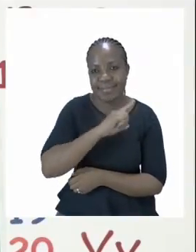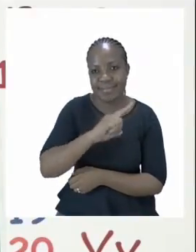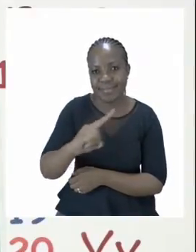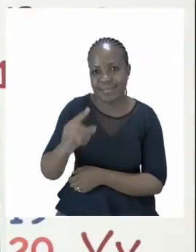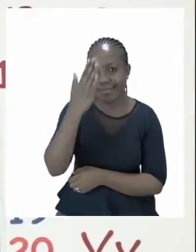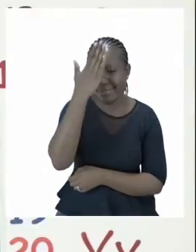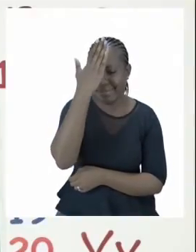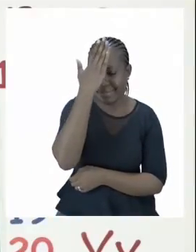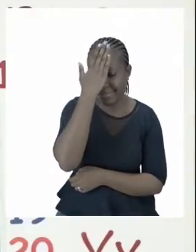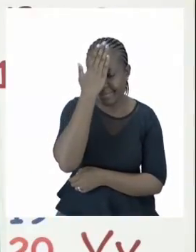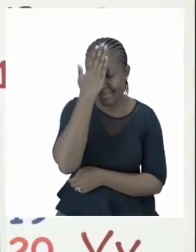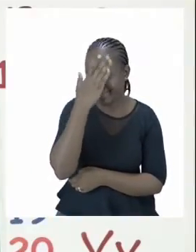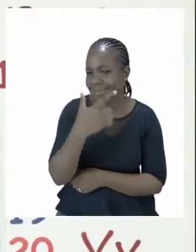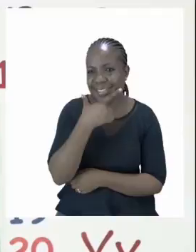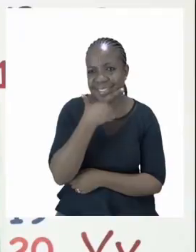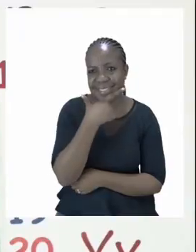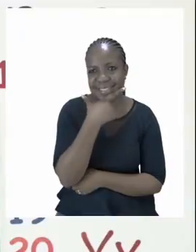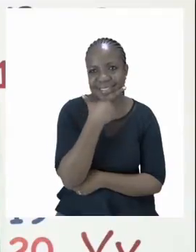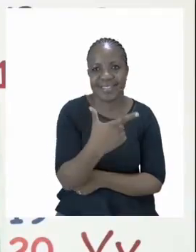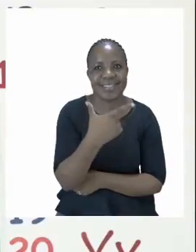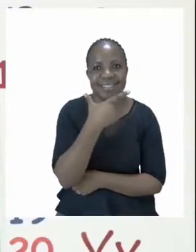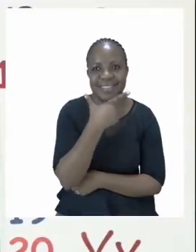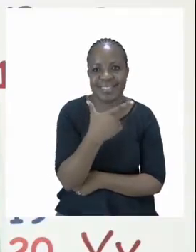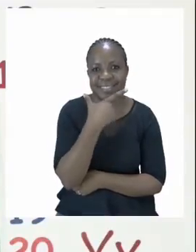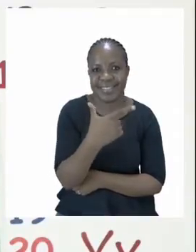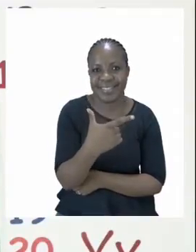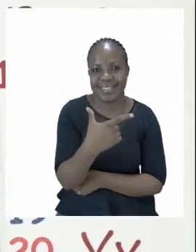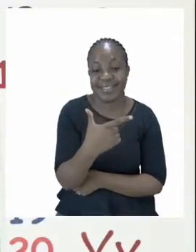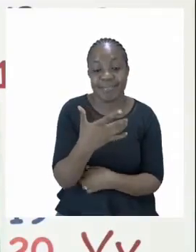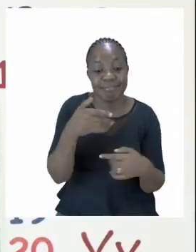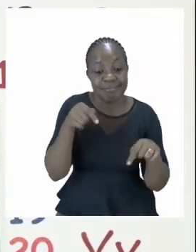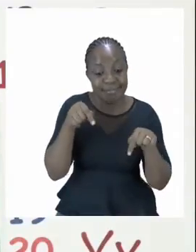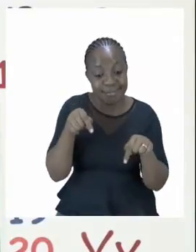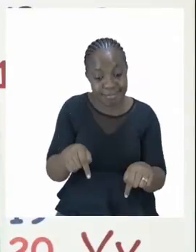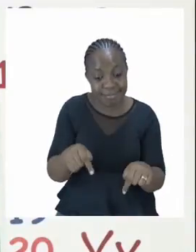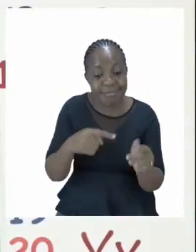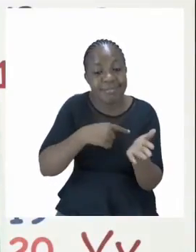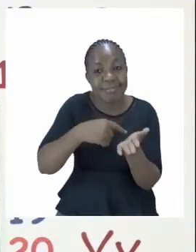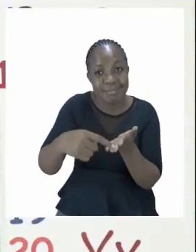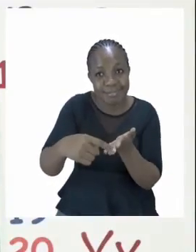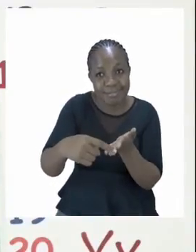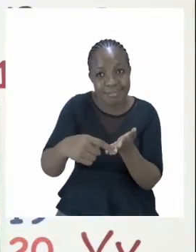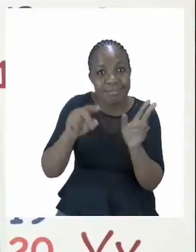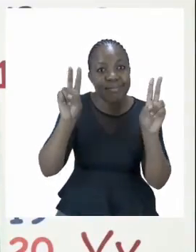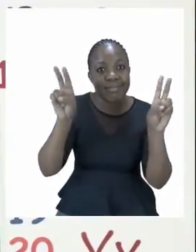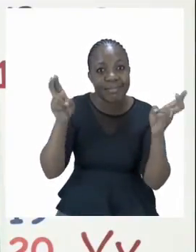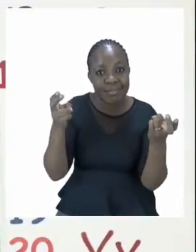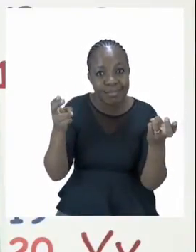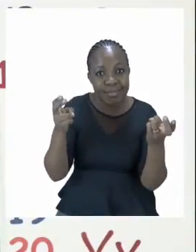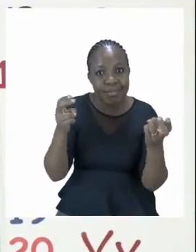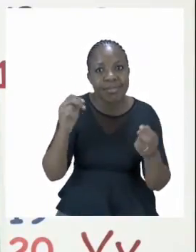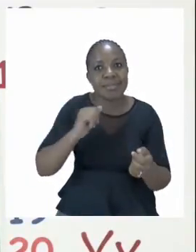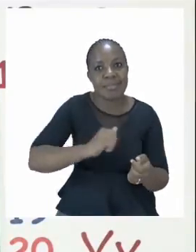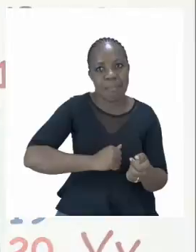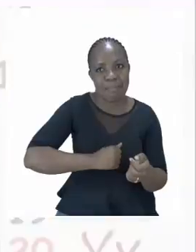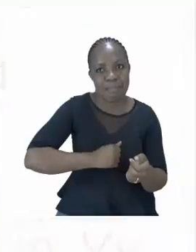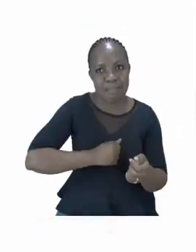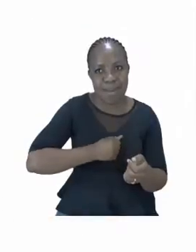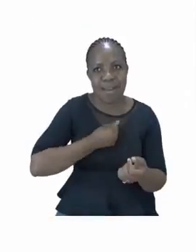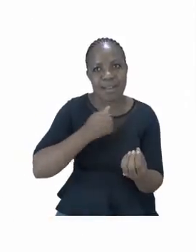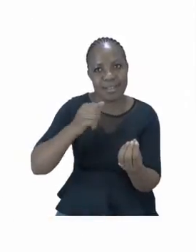so much for joining me today. Our theme this week is My